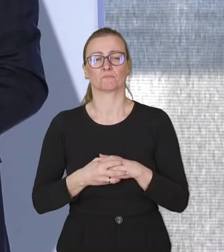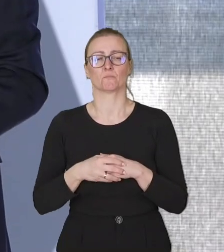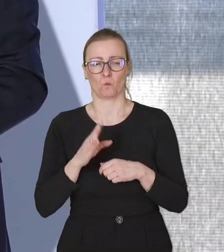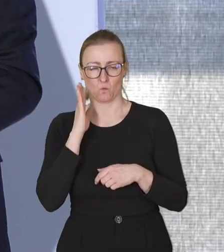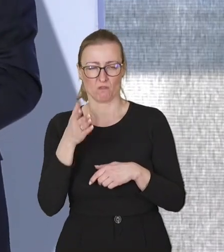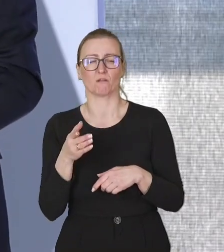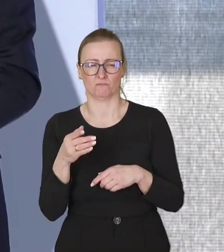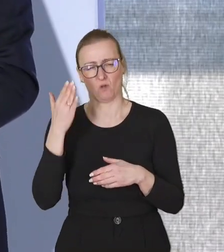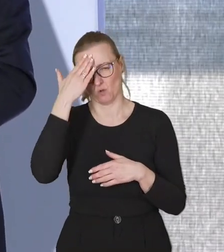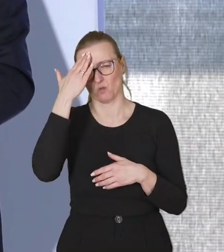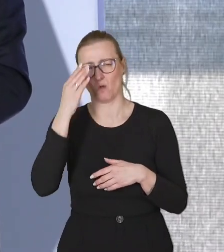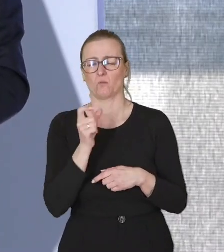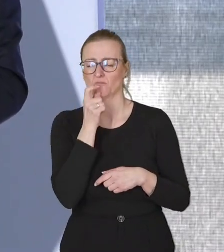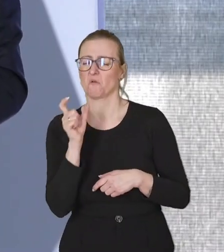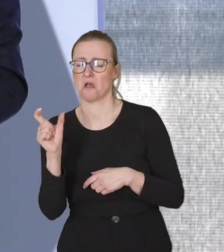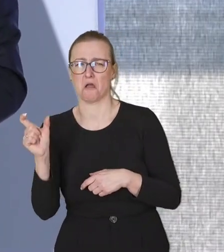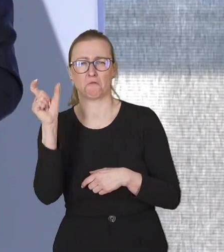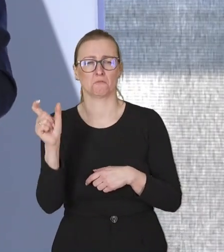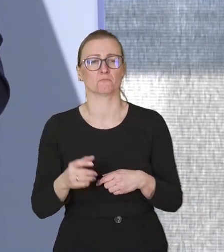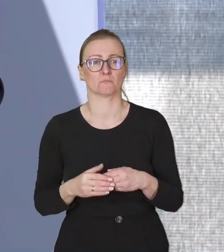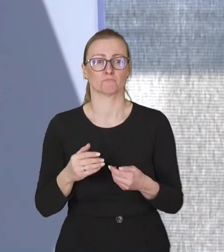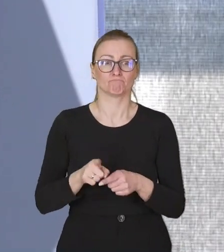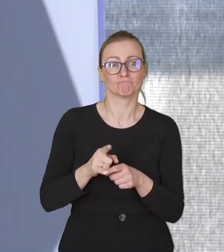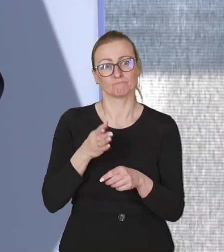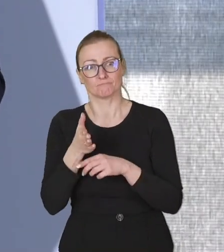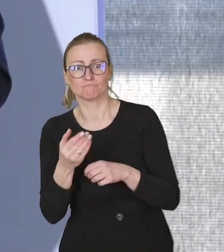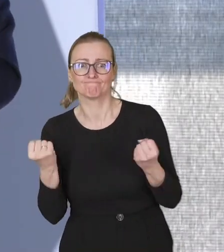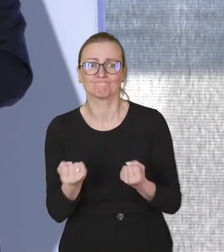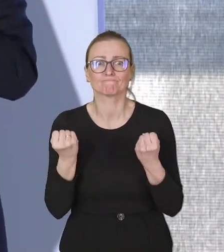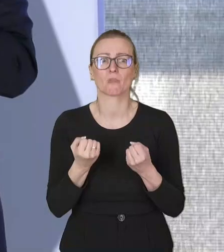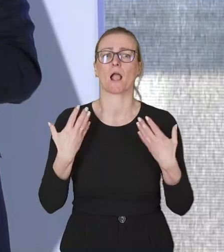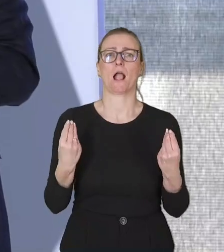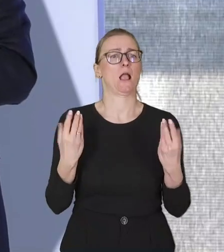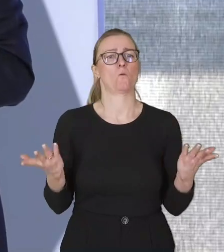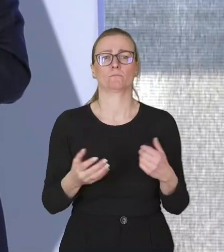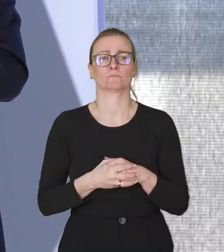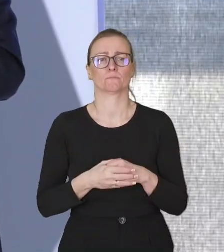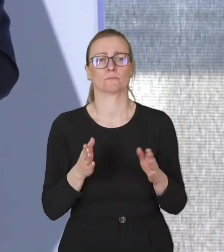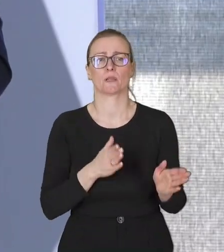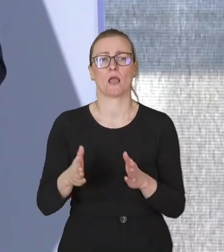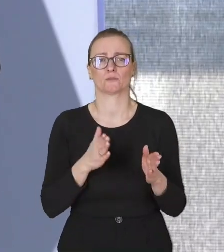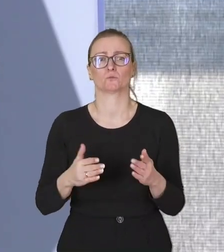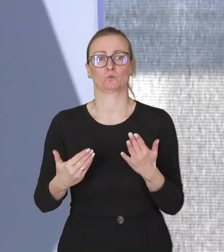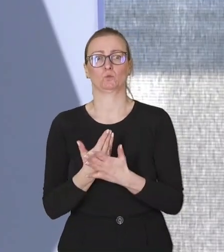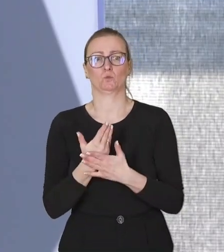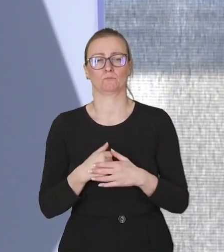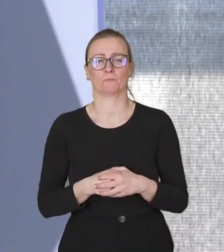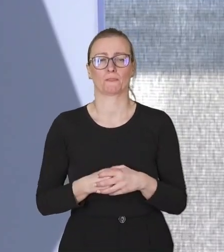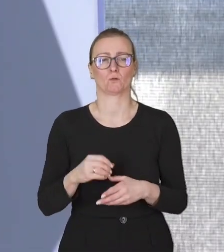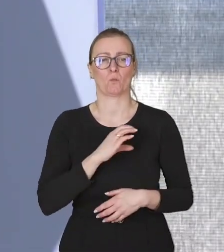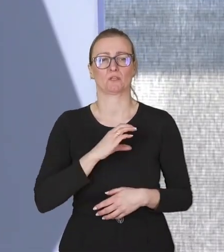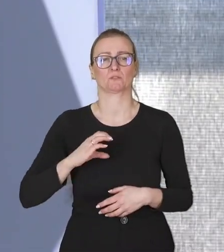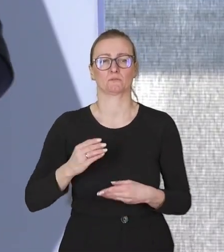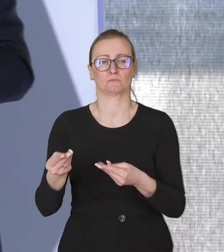these strategies under the new mandate of the Commission will be implemented. But for the purpose of our discussion, to put these